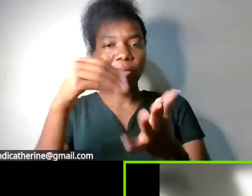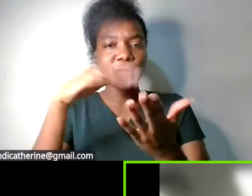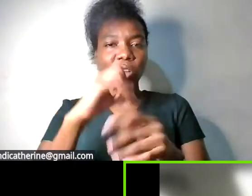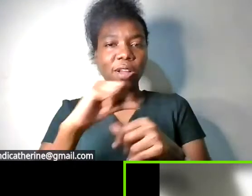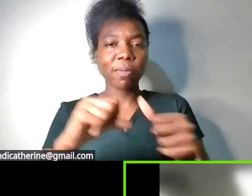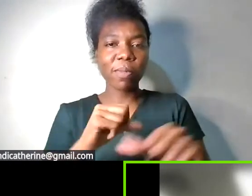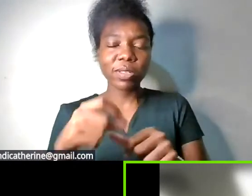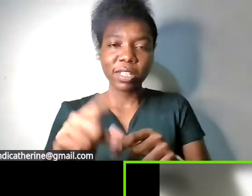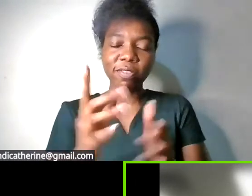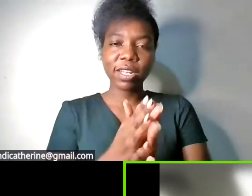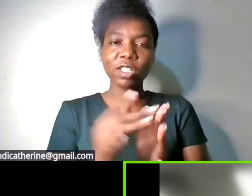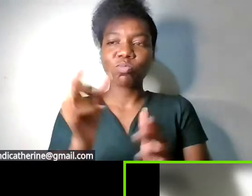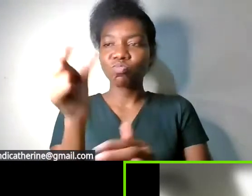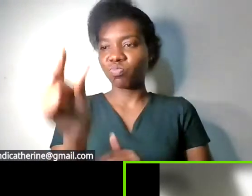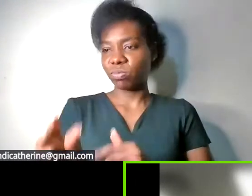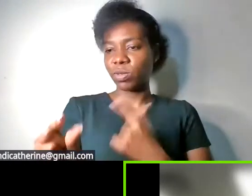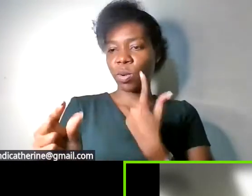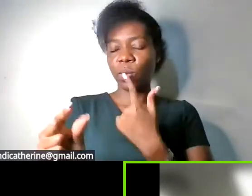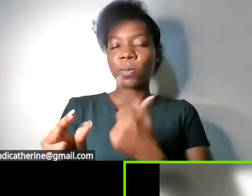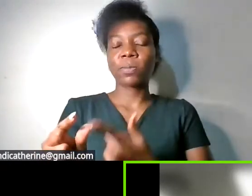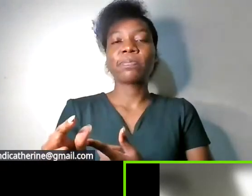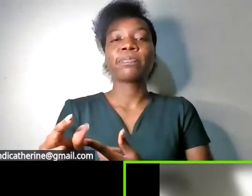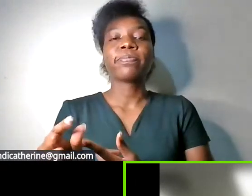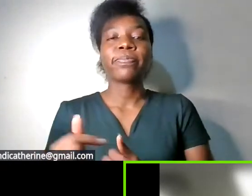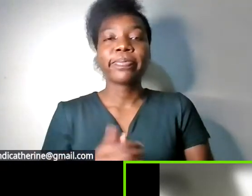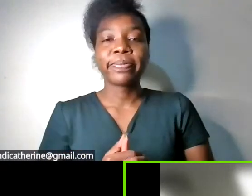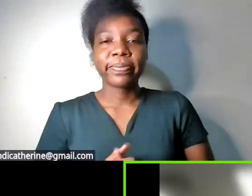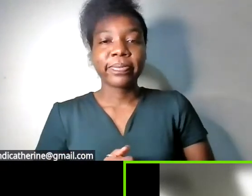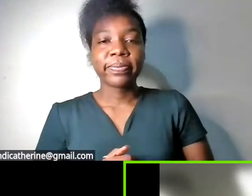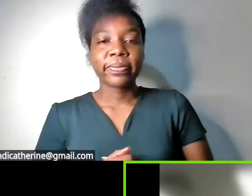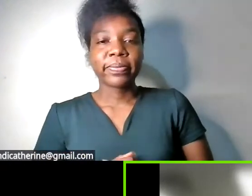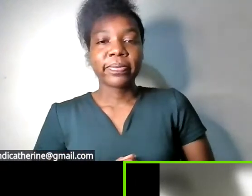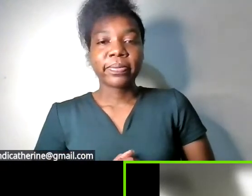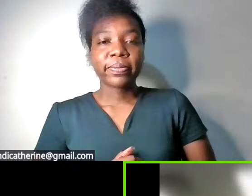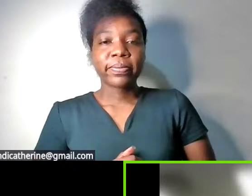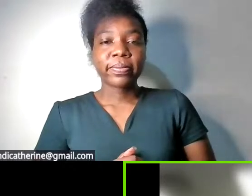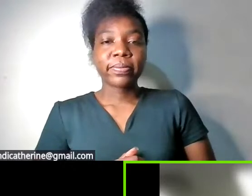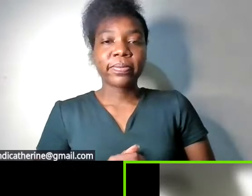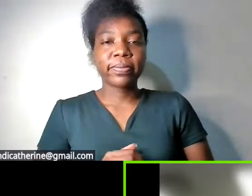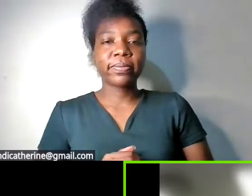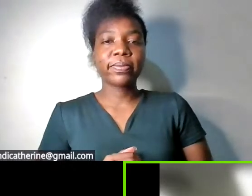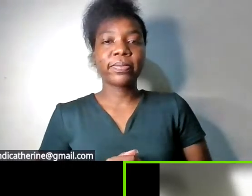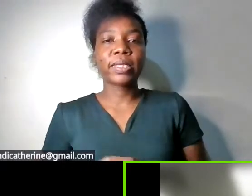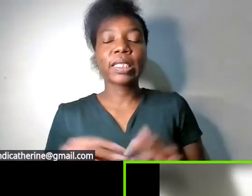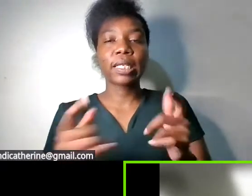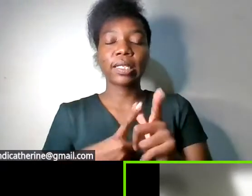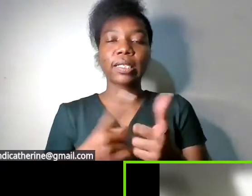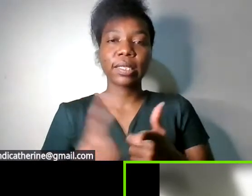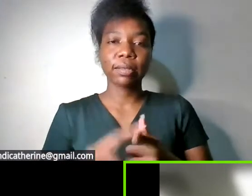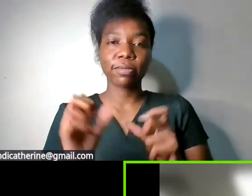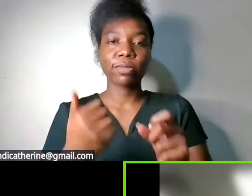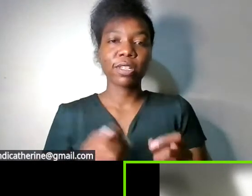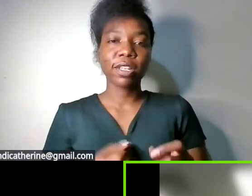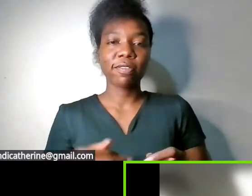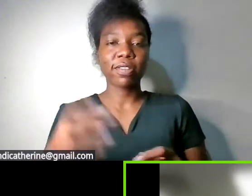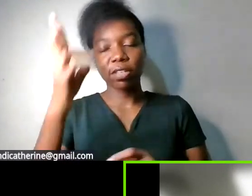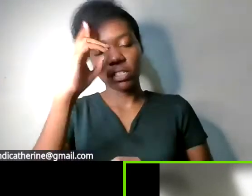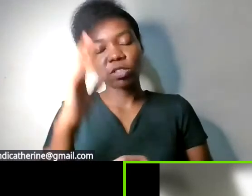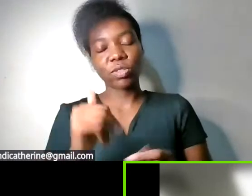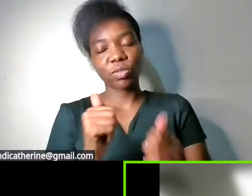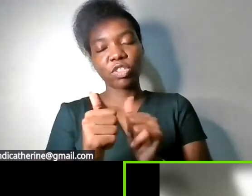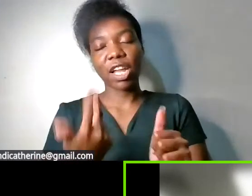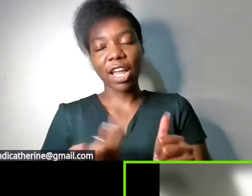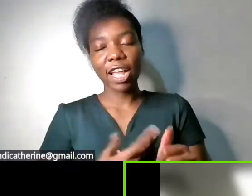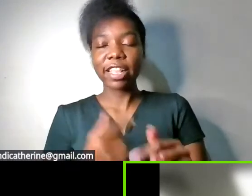right? So one of the reasons that, again, why are we different here at Tayi? And again, something